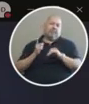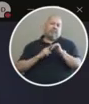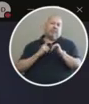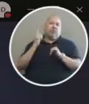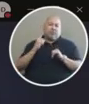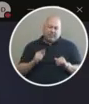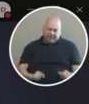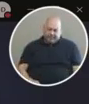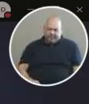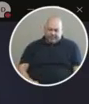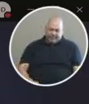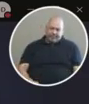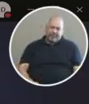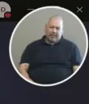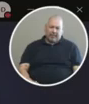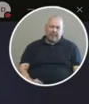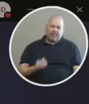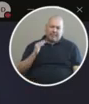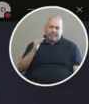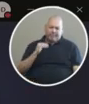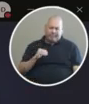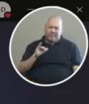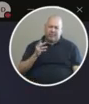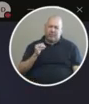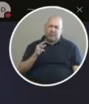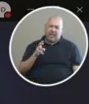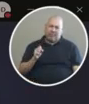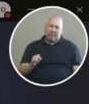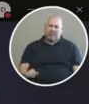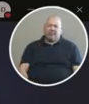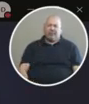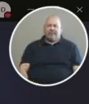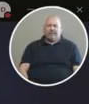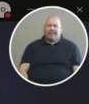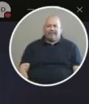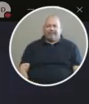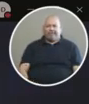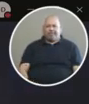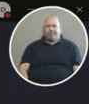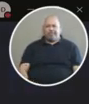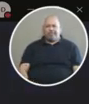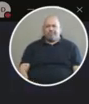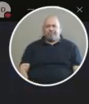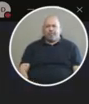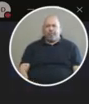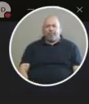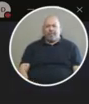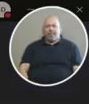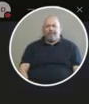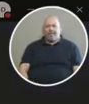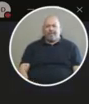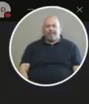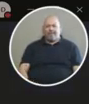you. The next speaker is Mr. James Peinado. Go ahead, Mr. Peinado. You have 3 minutes, sir.